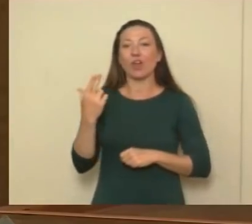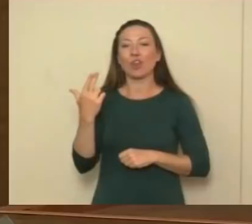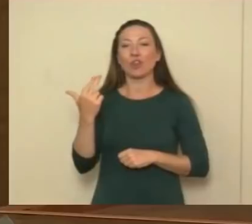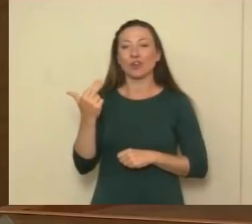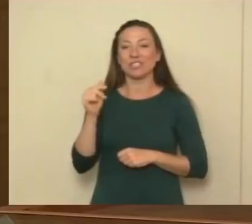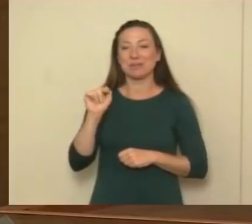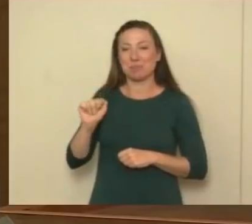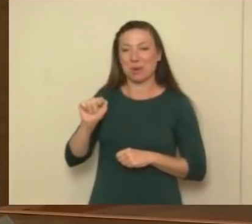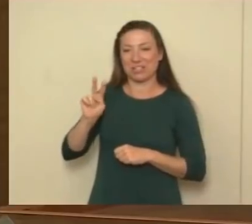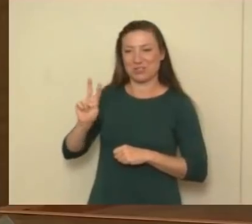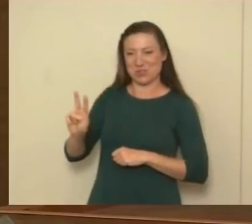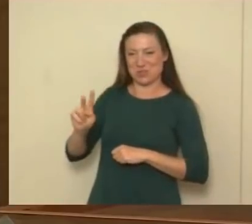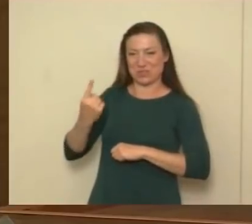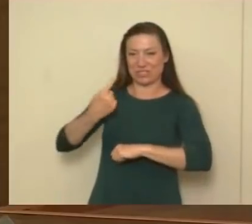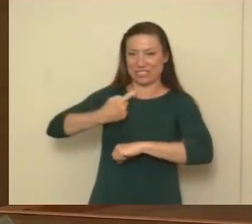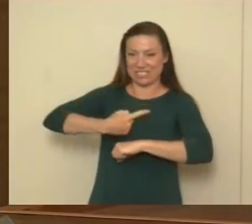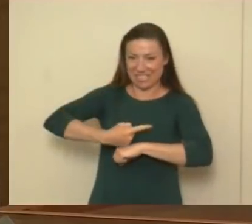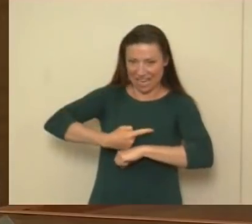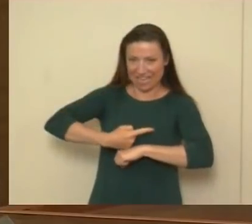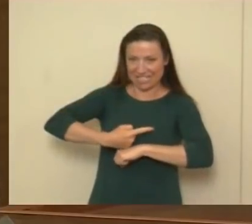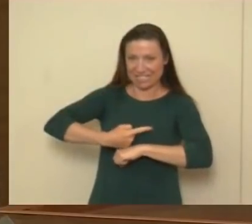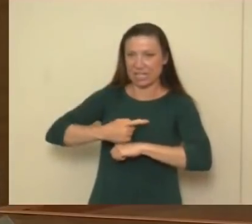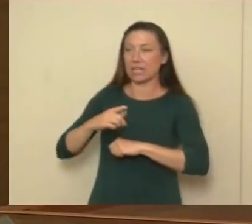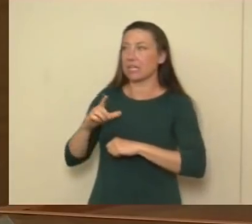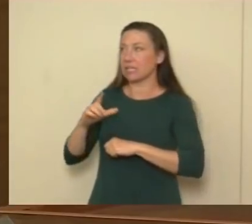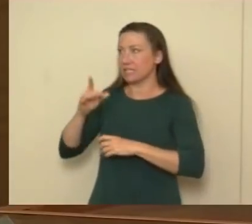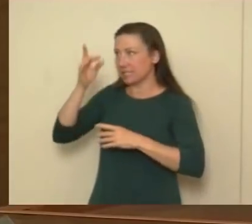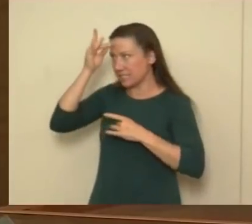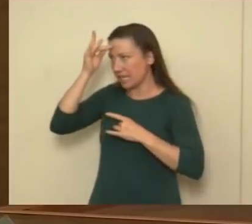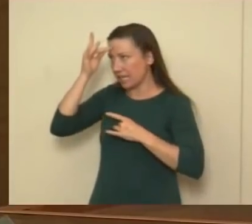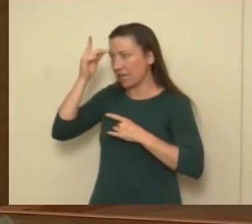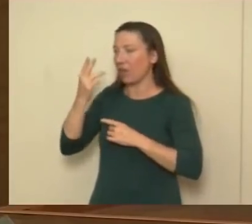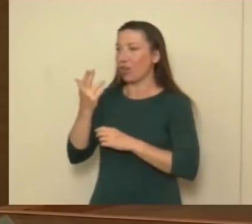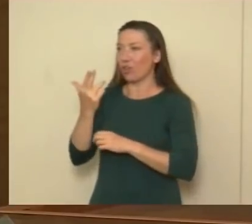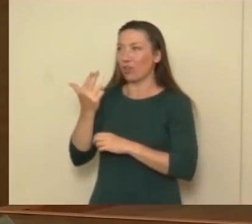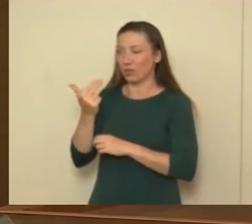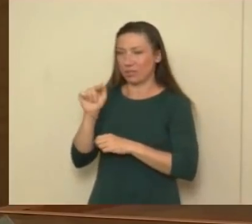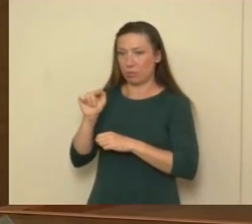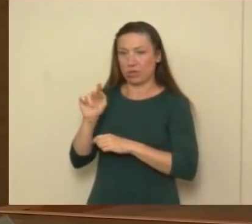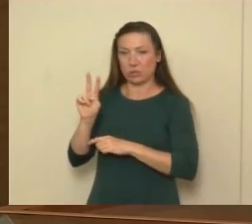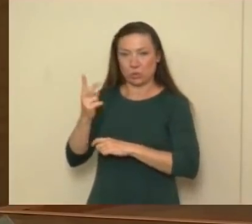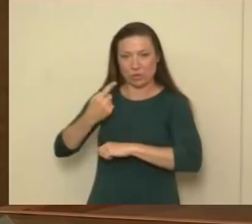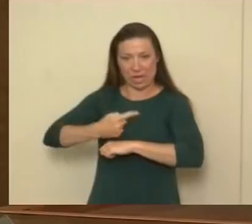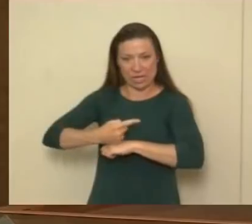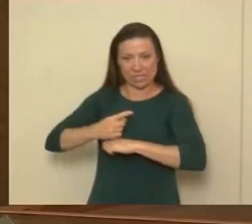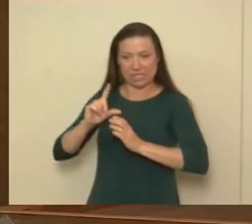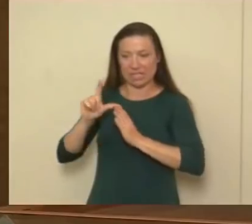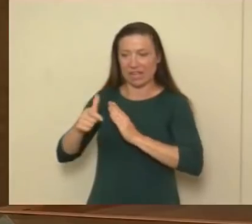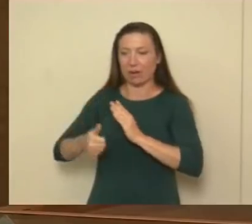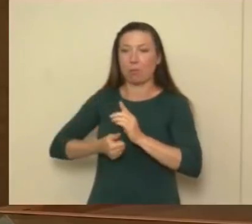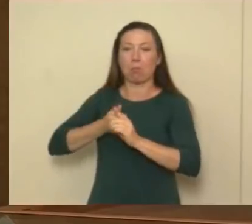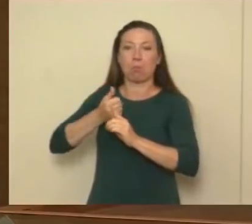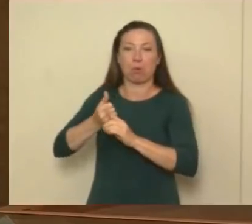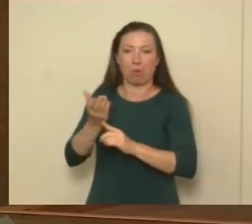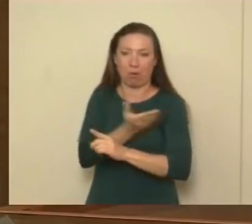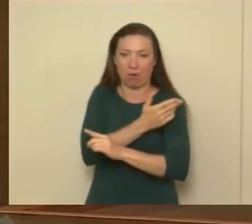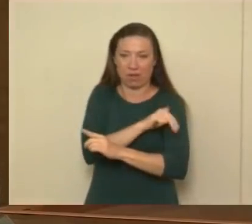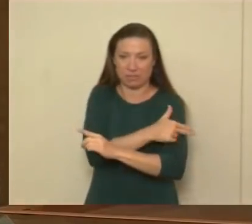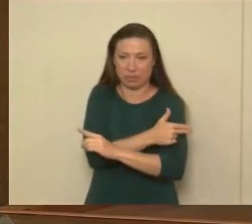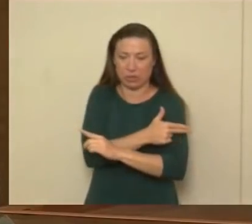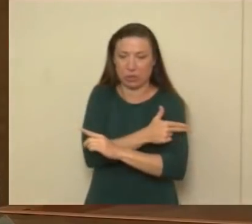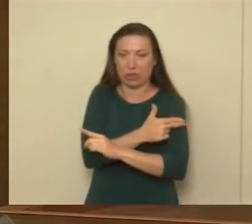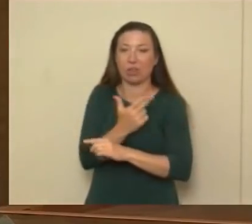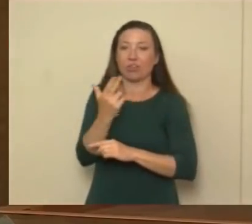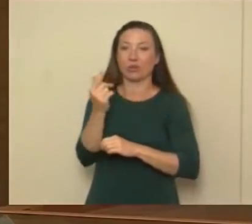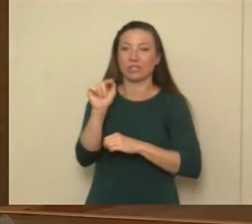between cases and hospitalizations and deaths. And so I would predict that with this big case